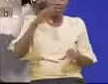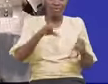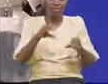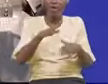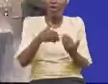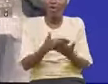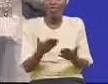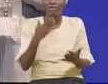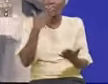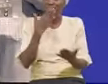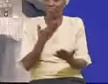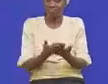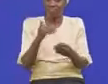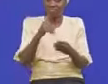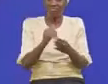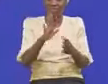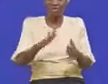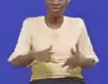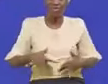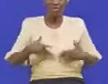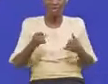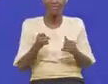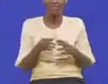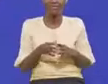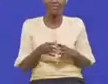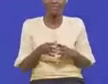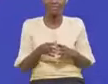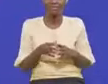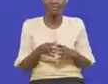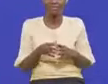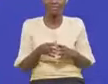Eye wòawɔ nuwo katã nyuie le wo agbe me.